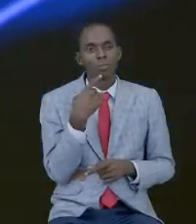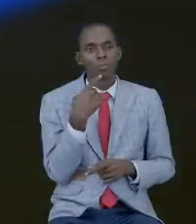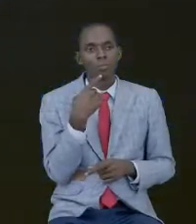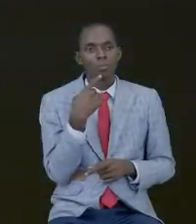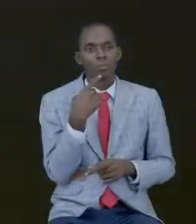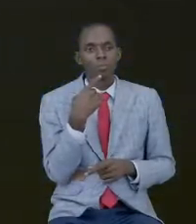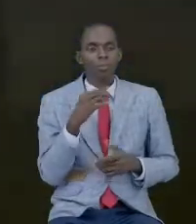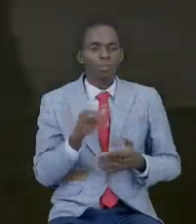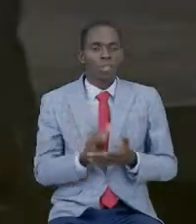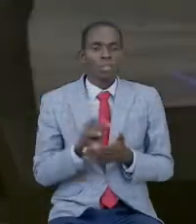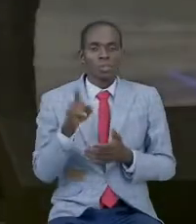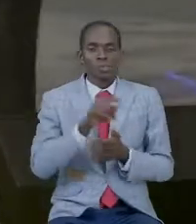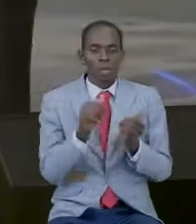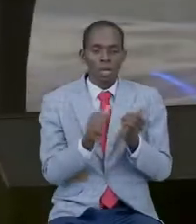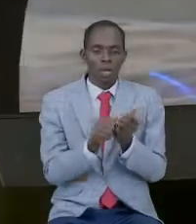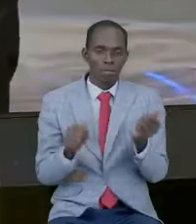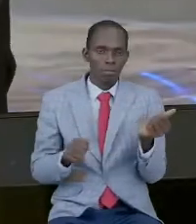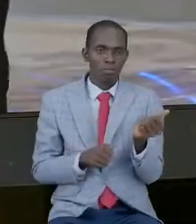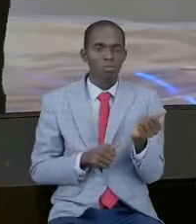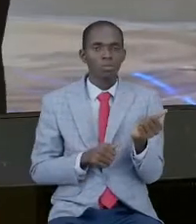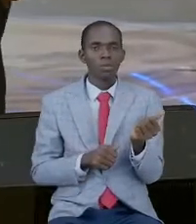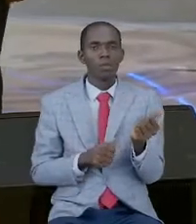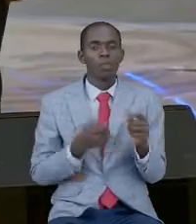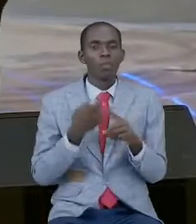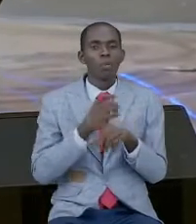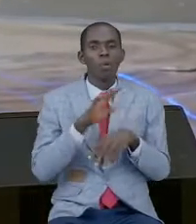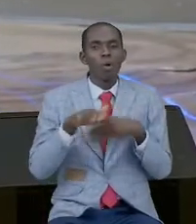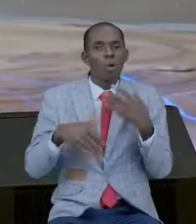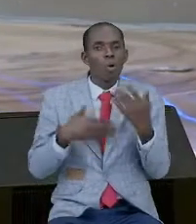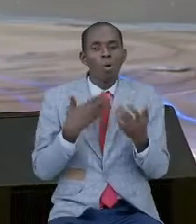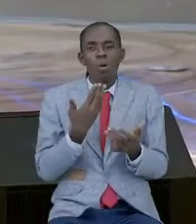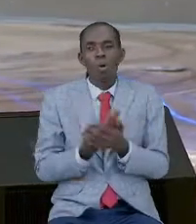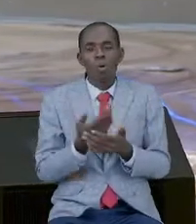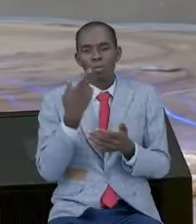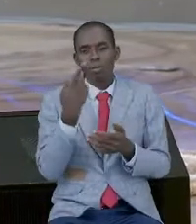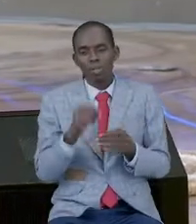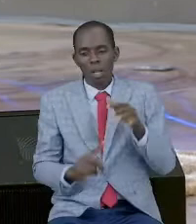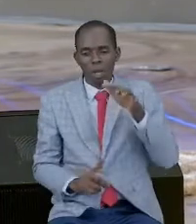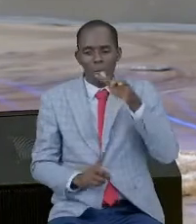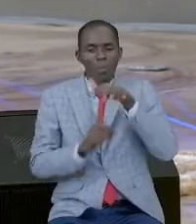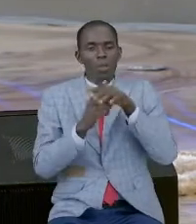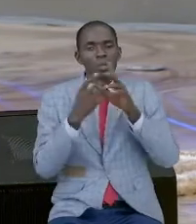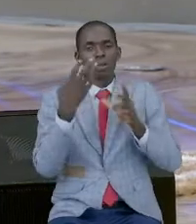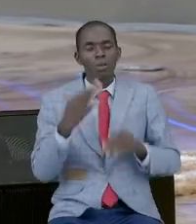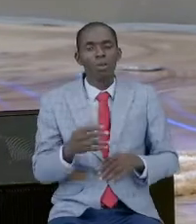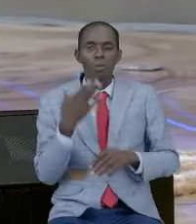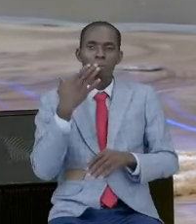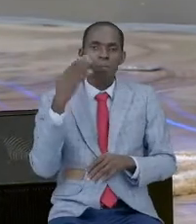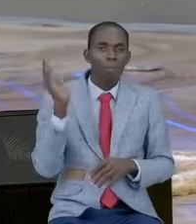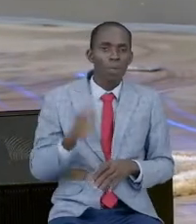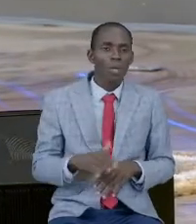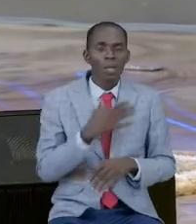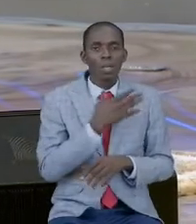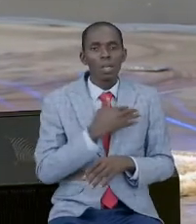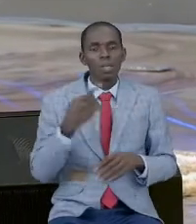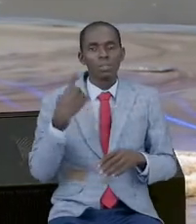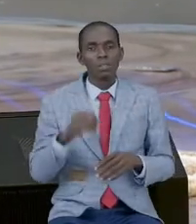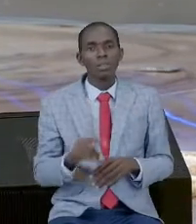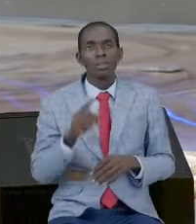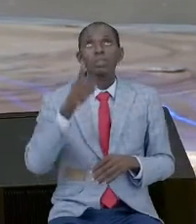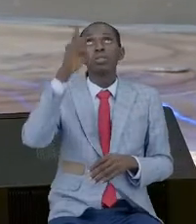abstain from all appearance of evil, and the very God of